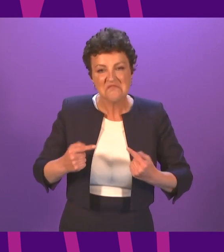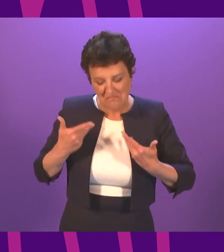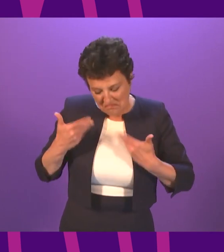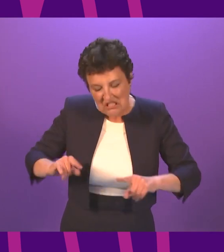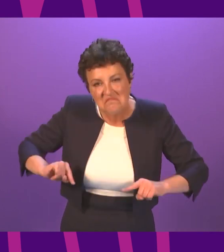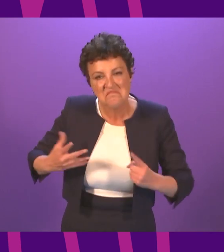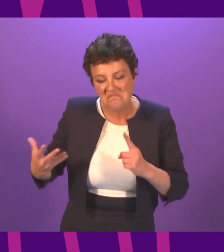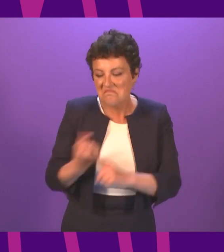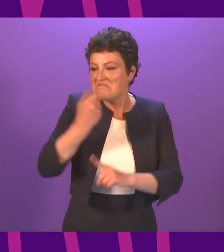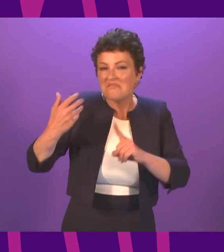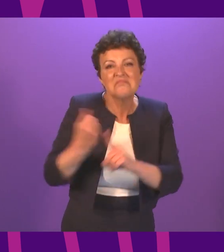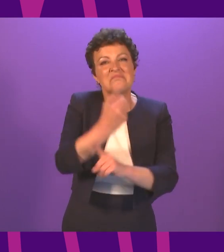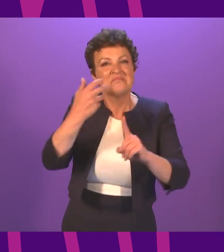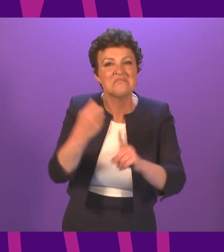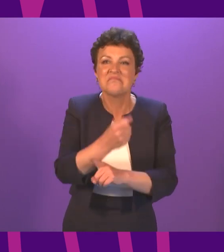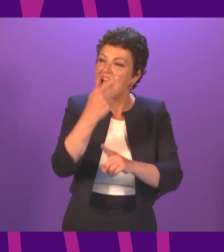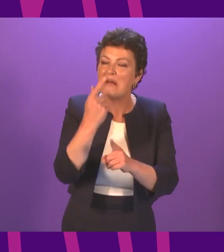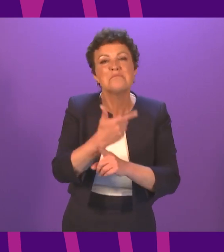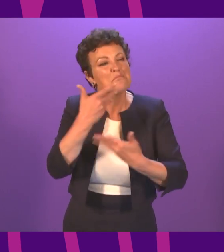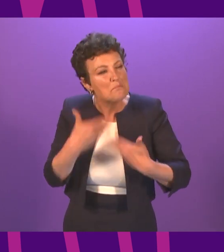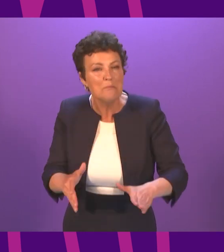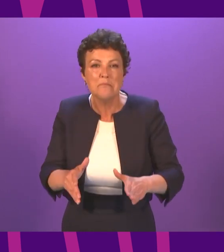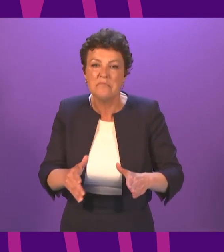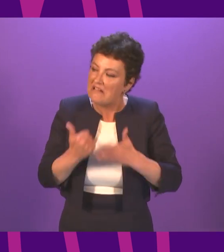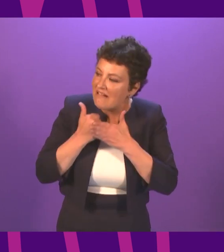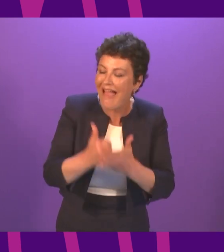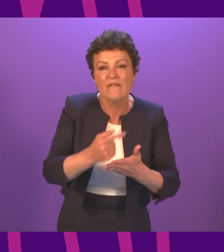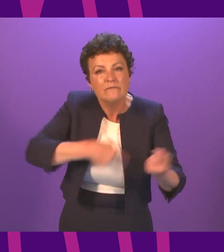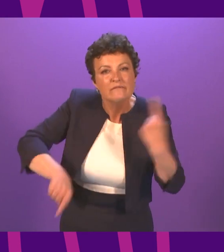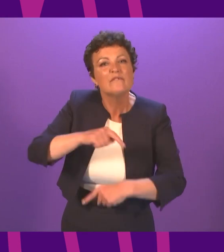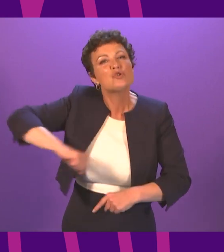us and delivered for Scotland and for future generations. Thank you.